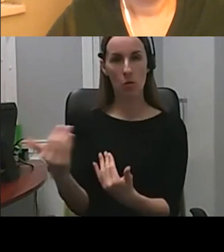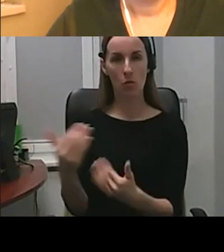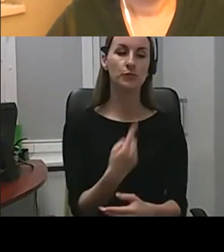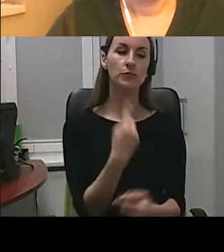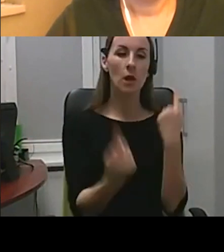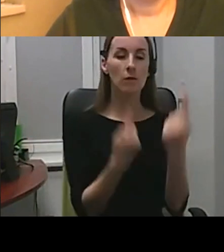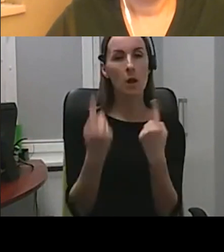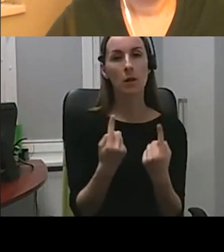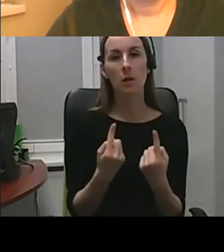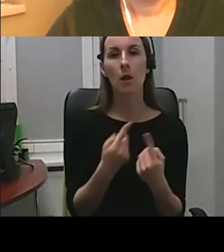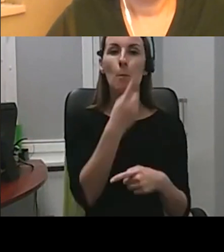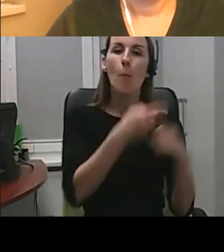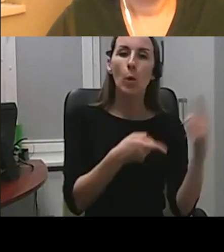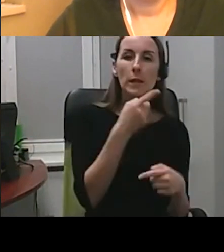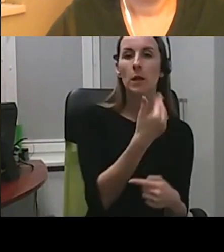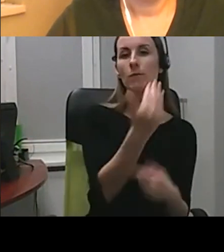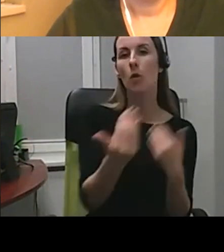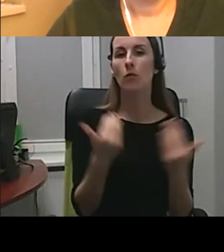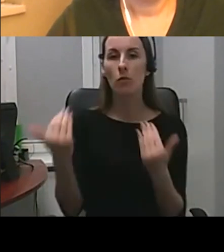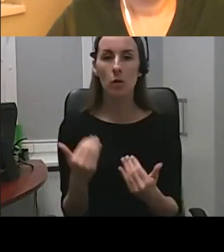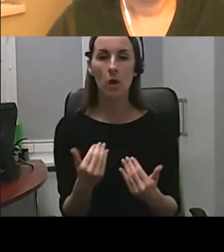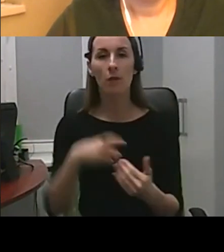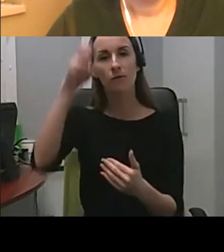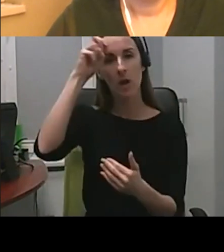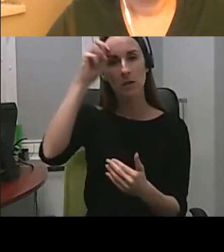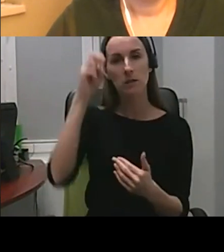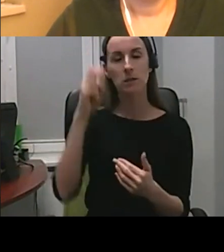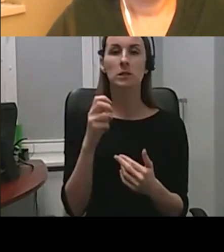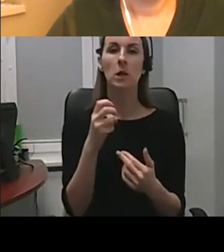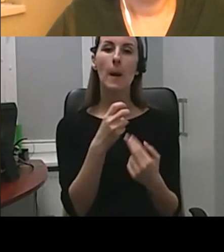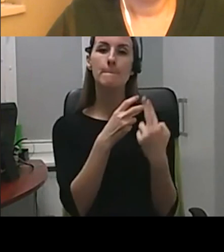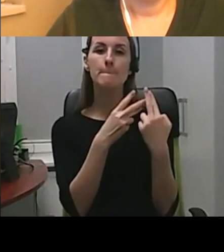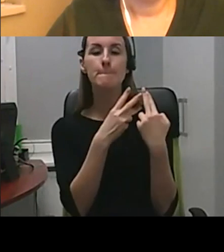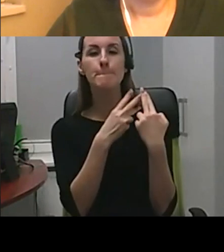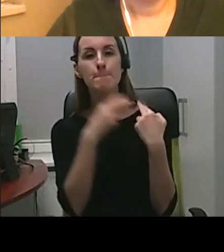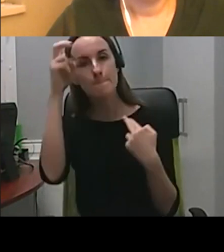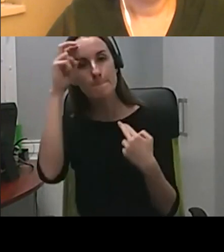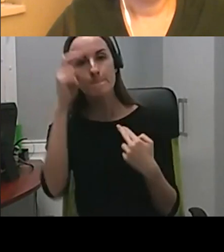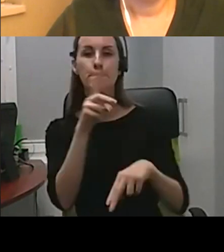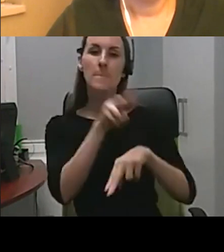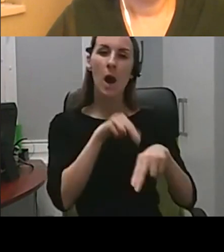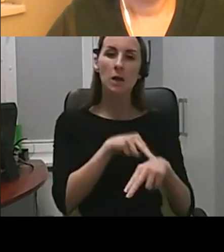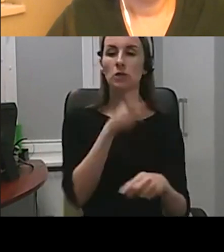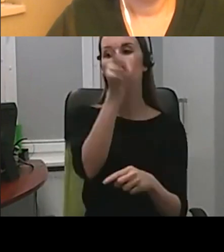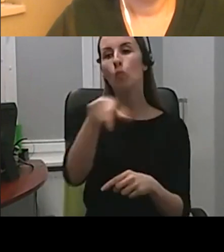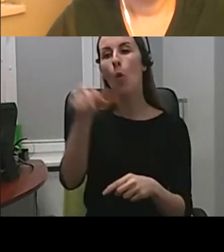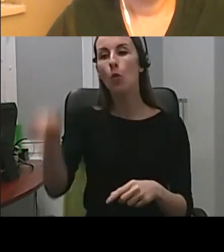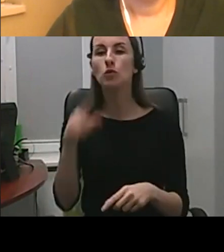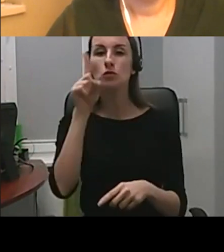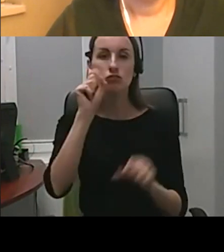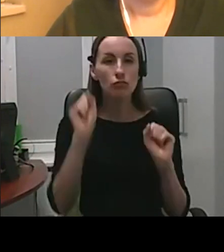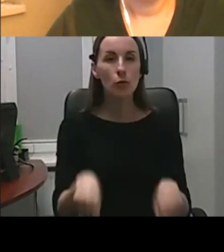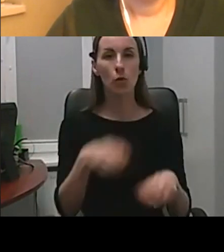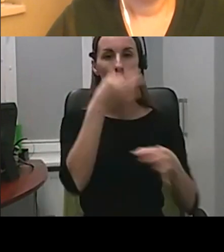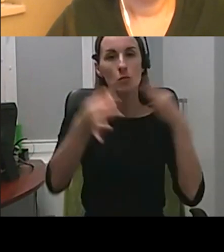official can be, and every human being can be vocal and not ignorant to what is happening in